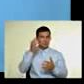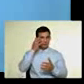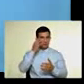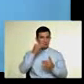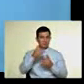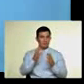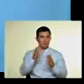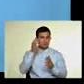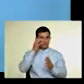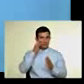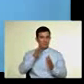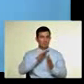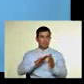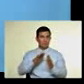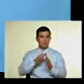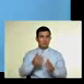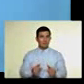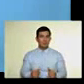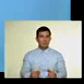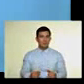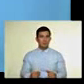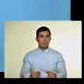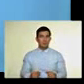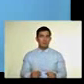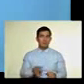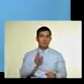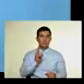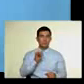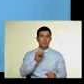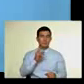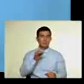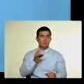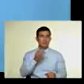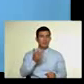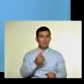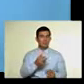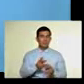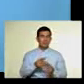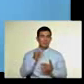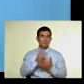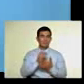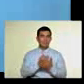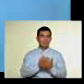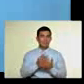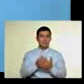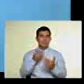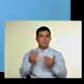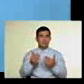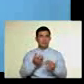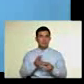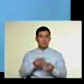burchak va ichi qora rangda bo'yaladi. Mana bu qo'ng'ir ko'mirning belgisi. Shu tariqa siz